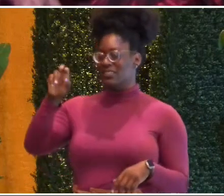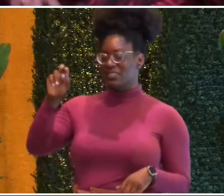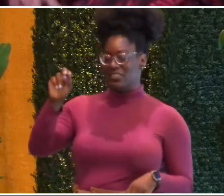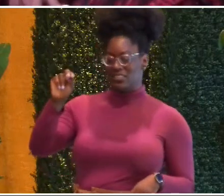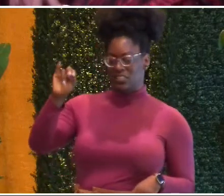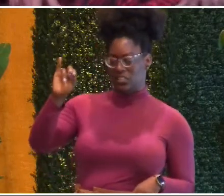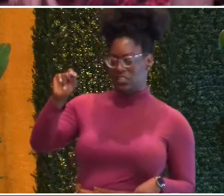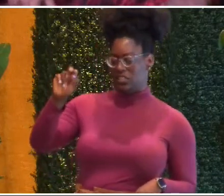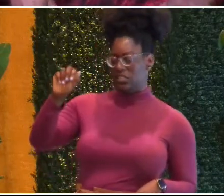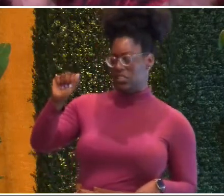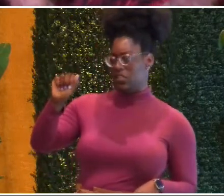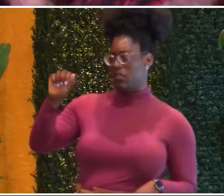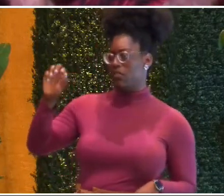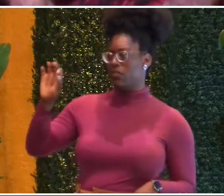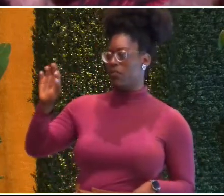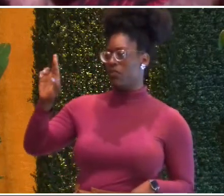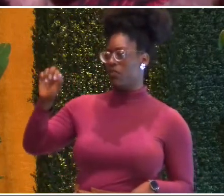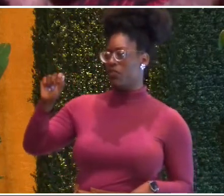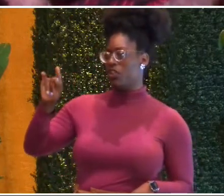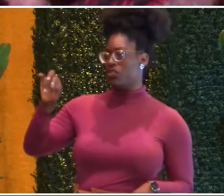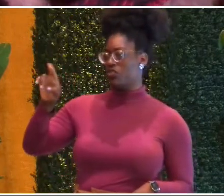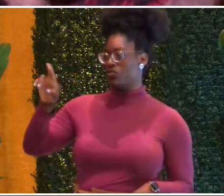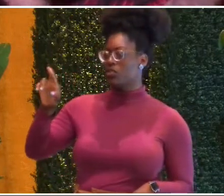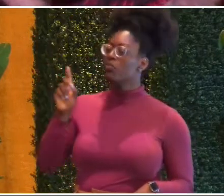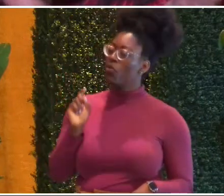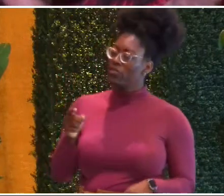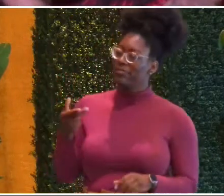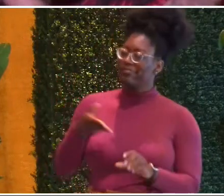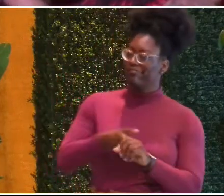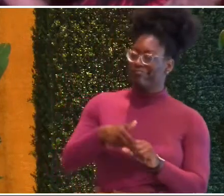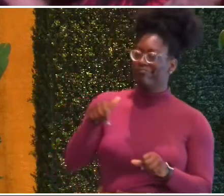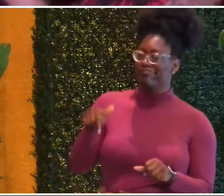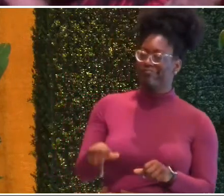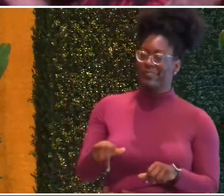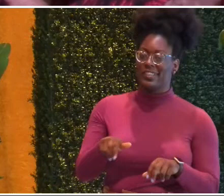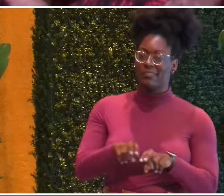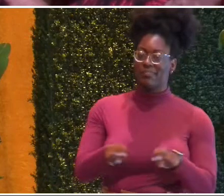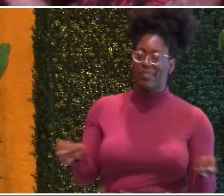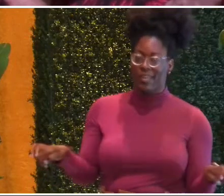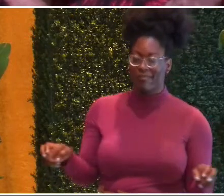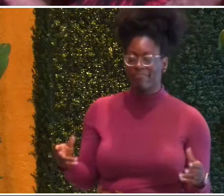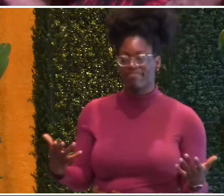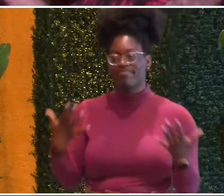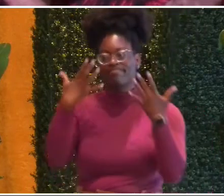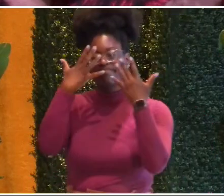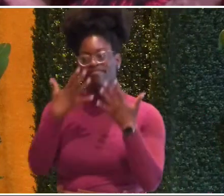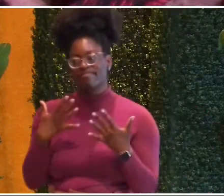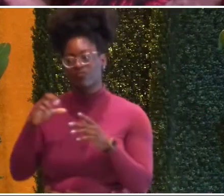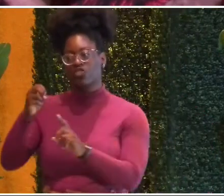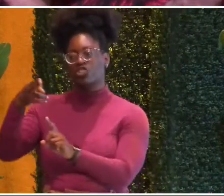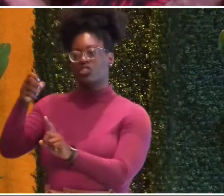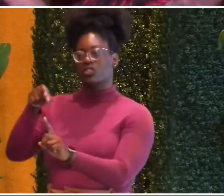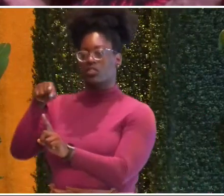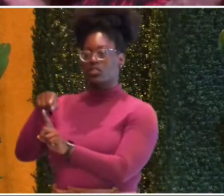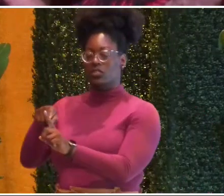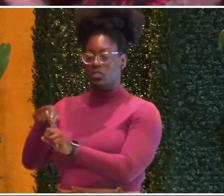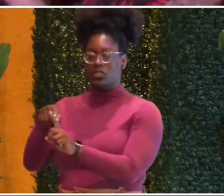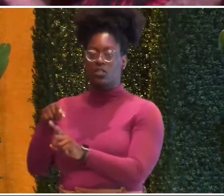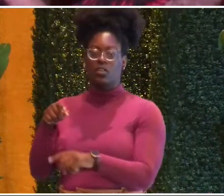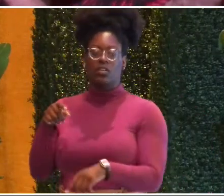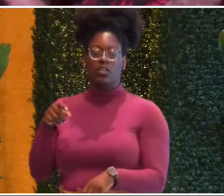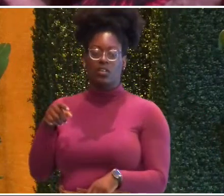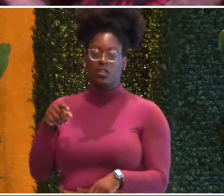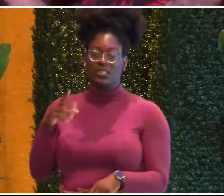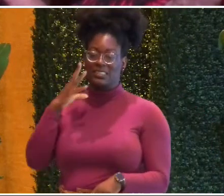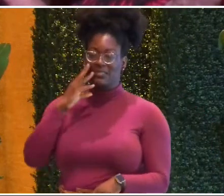who's obviously was supposed to be on this panel and is a guiding light for us. Unfortunately, she actually met with an instance of community